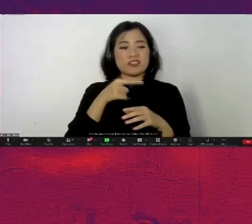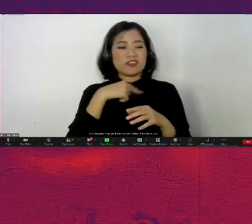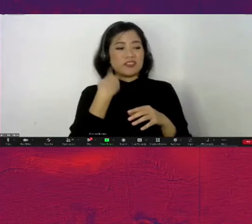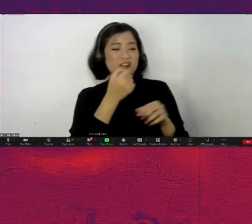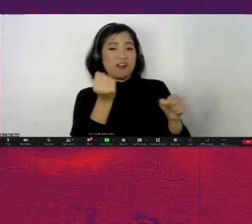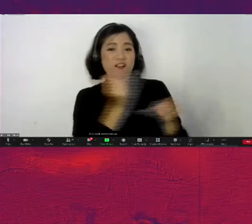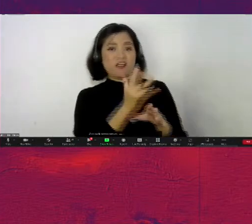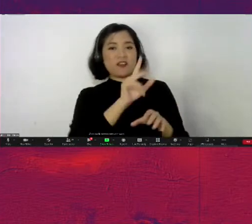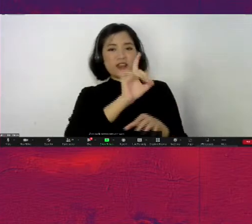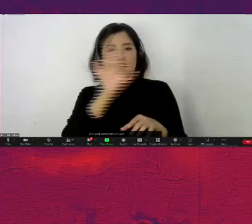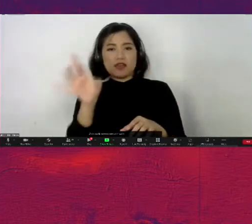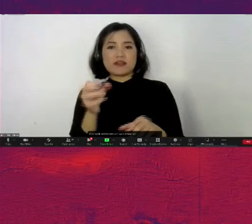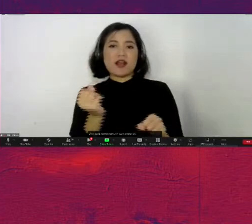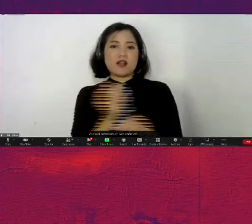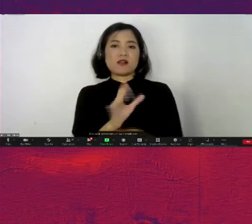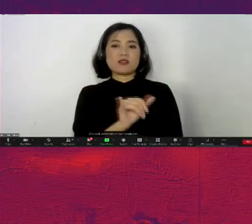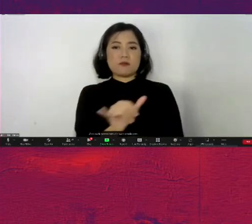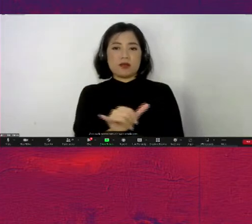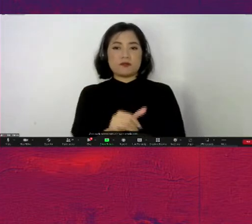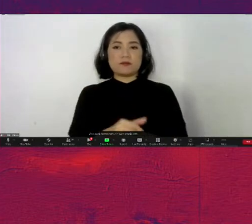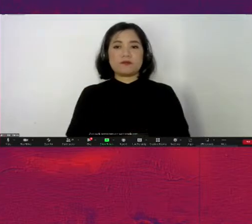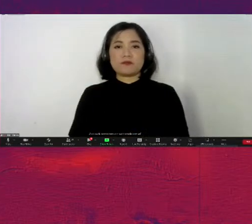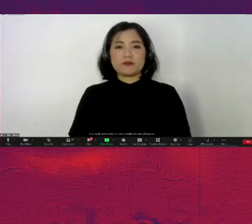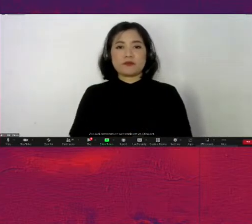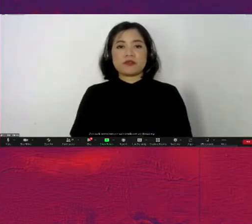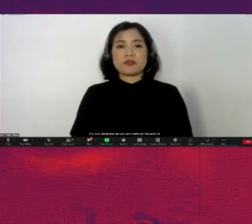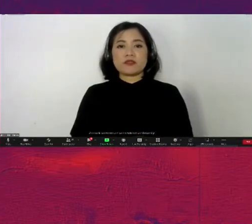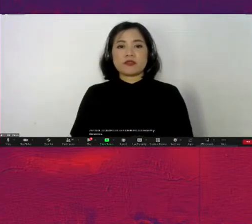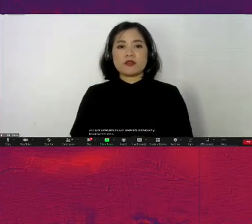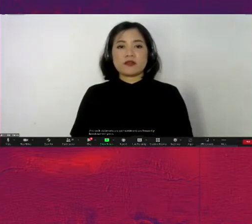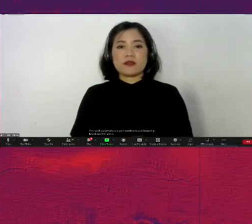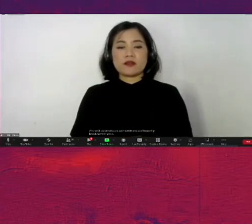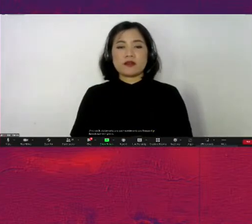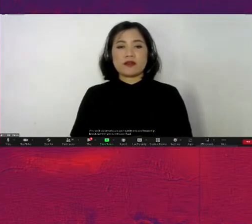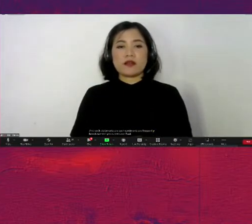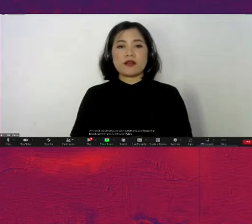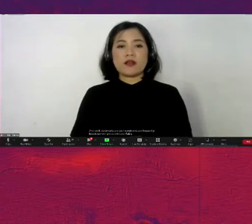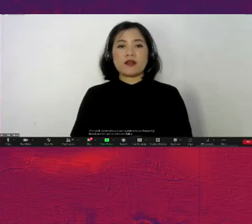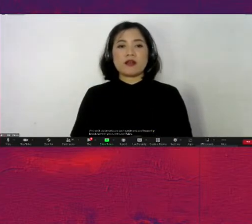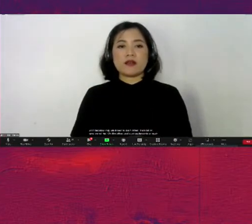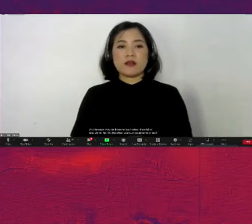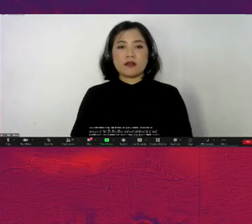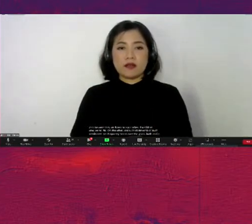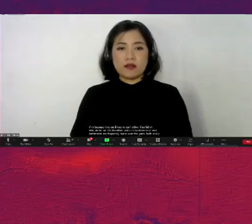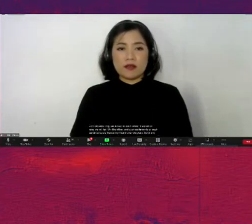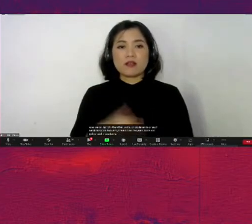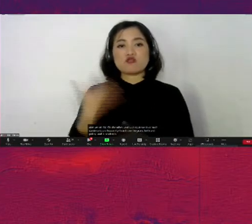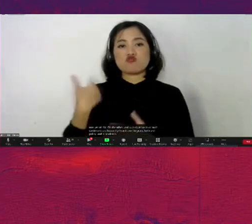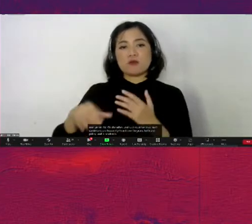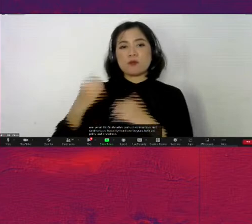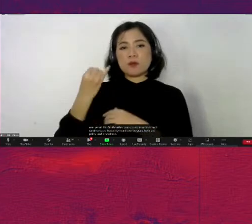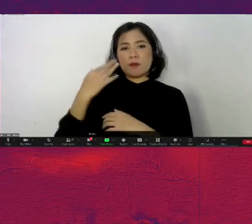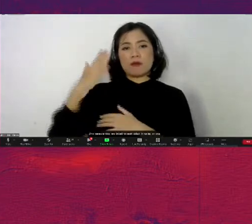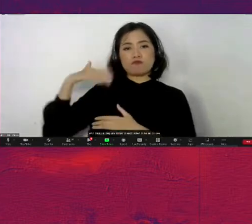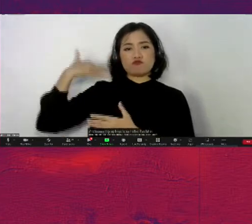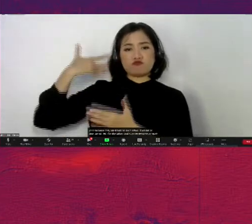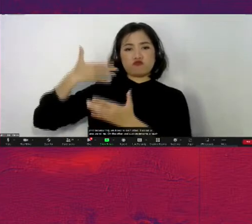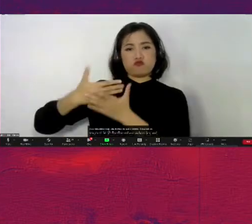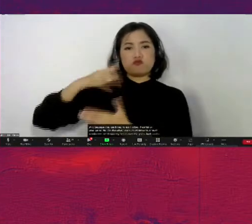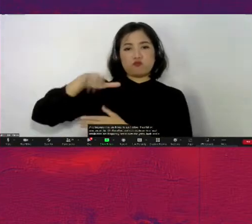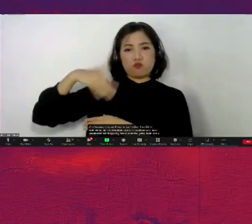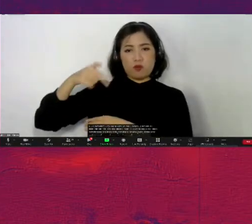such statements or such sentiments are frequently heard over the years, both in policy and in academia. Most